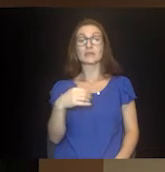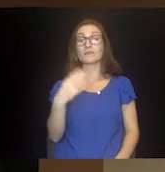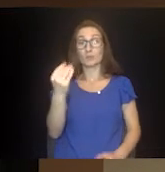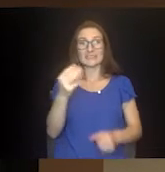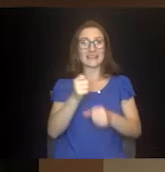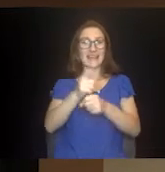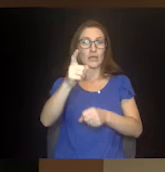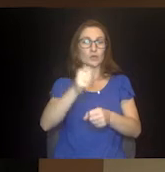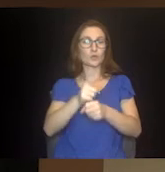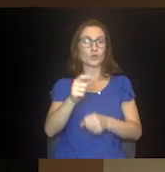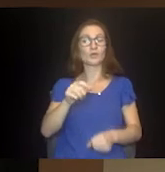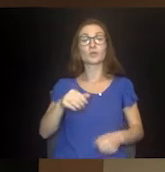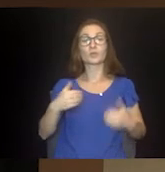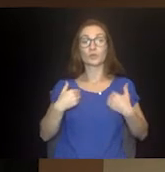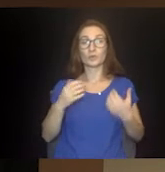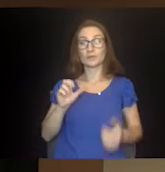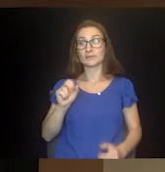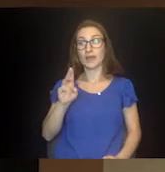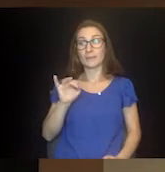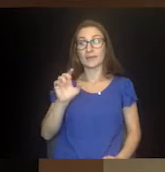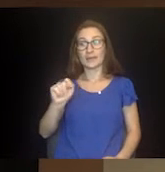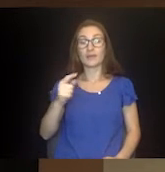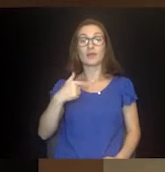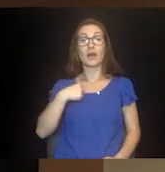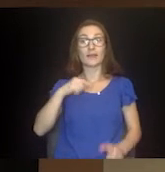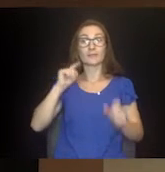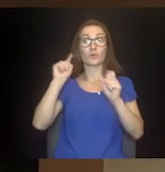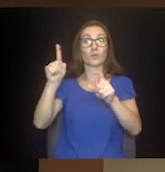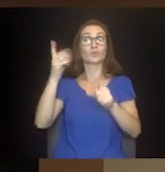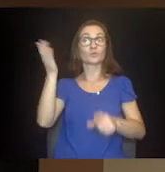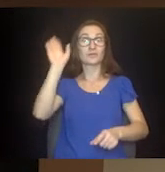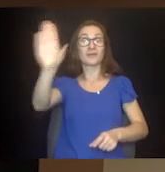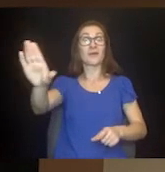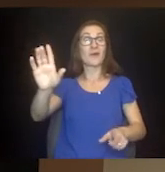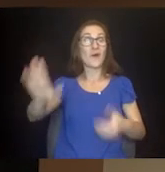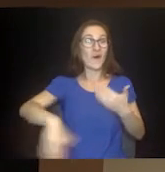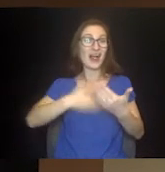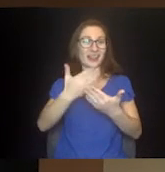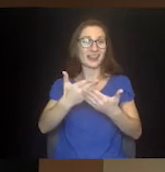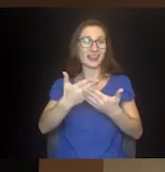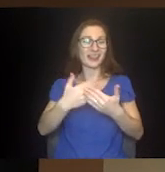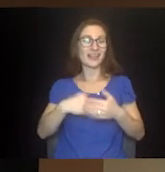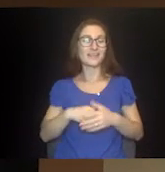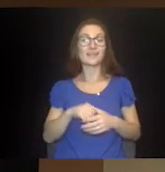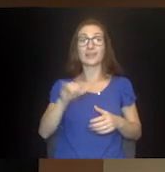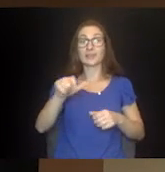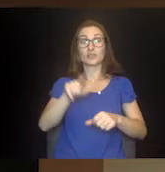it's the 14th annual Youth Summit. Me myself, I've been to all 13, and now this being the 14th.